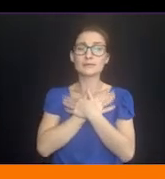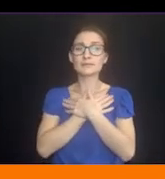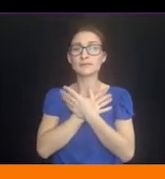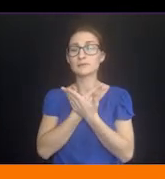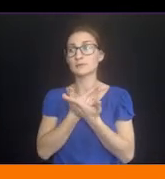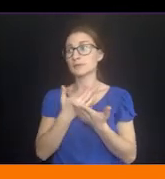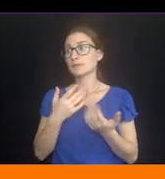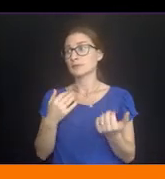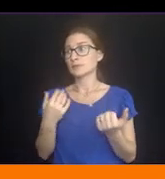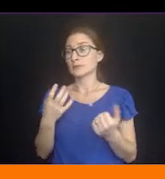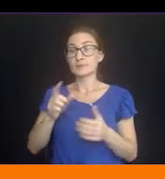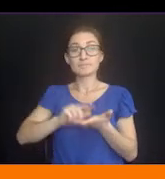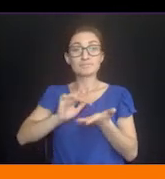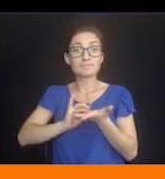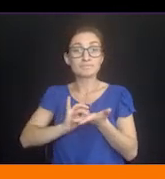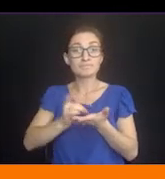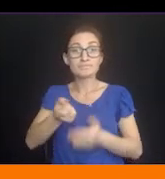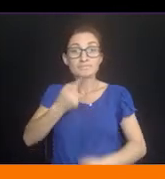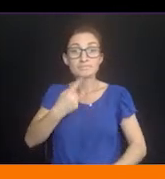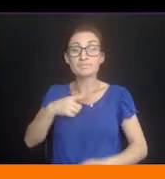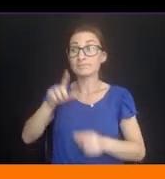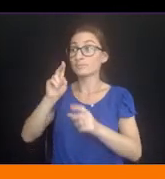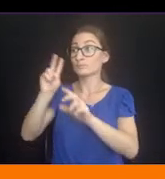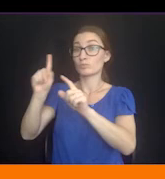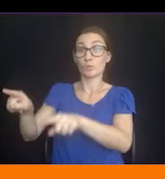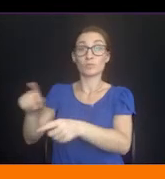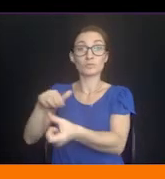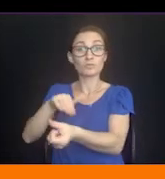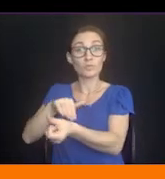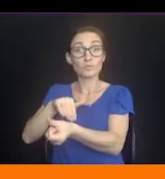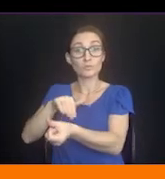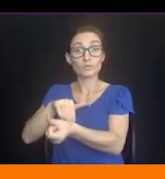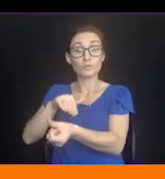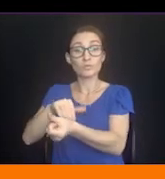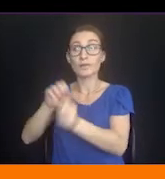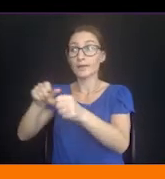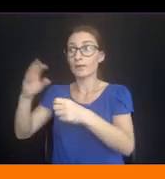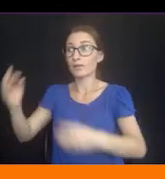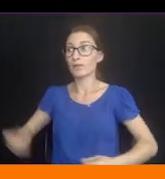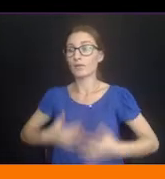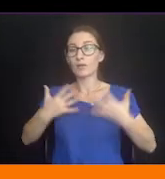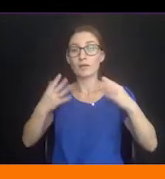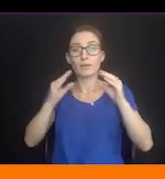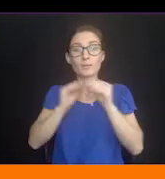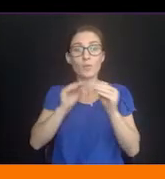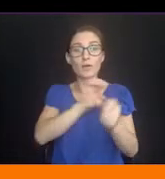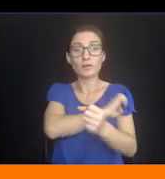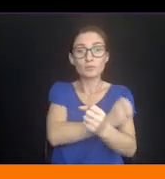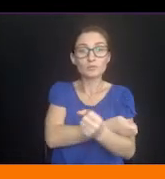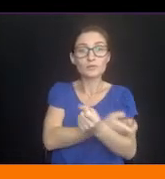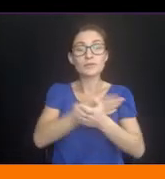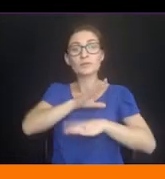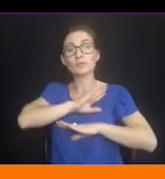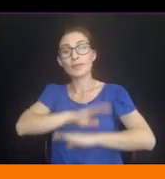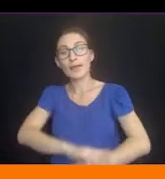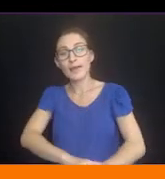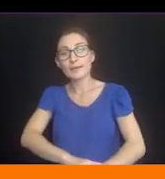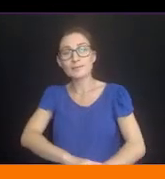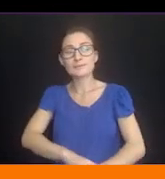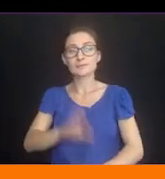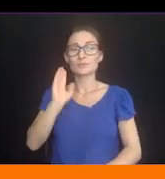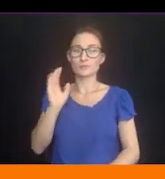eating right, by getting rest, by getting sleep, taking medications if you need it, seeing physicians so that you can